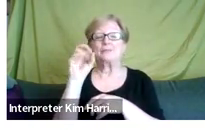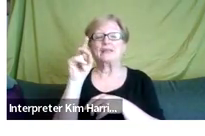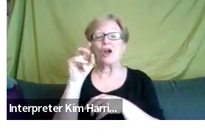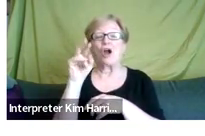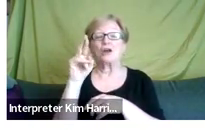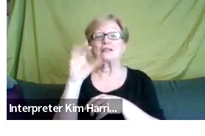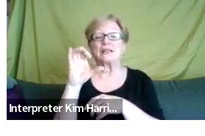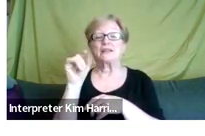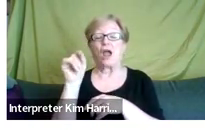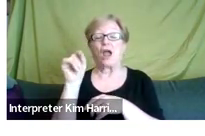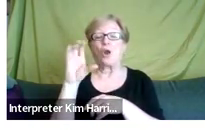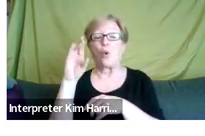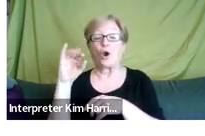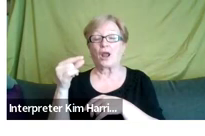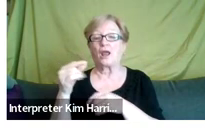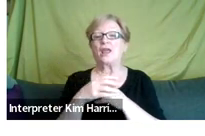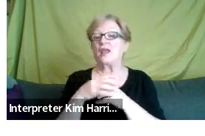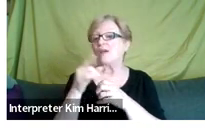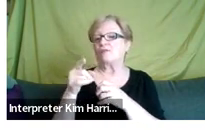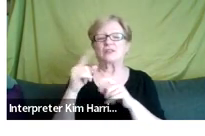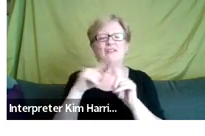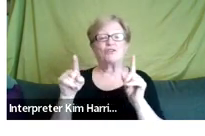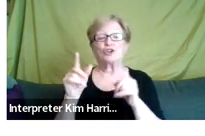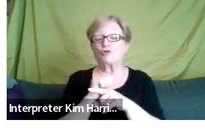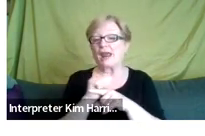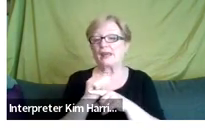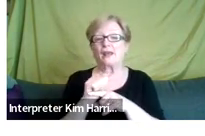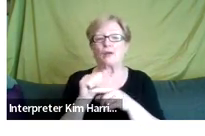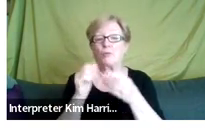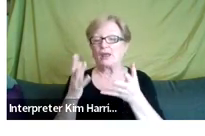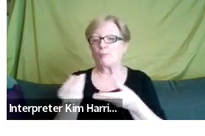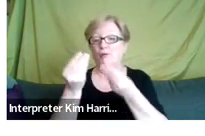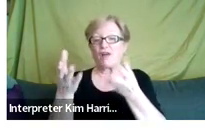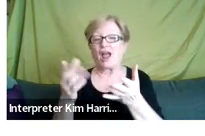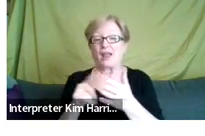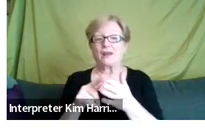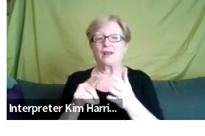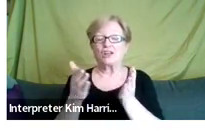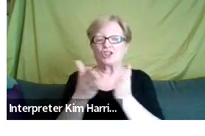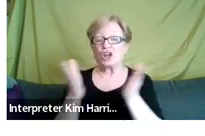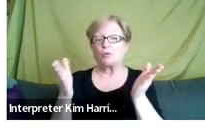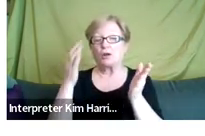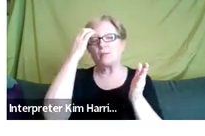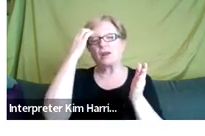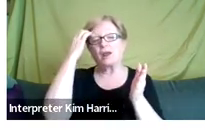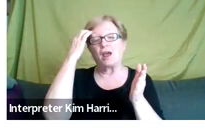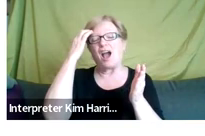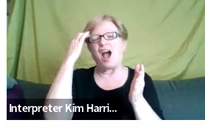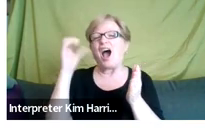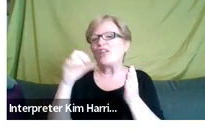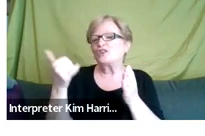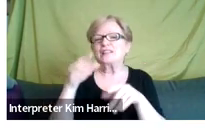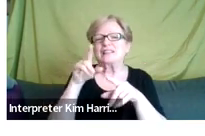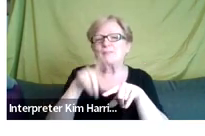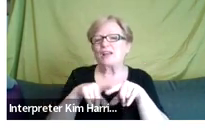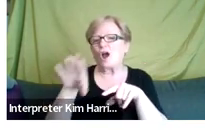a training or for more information and resources, we can also provide that too, because some of the other resources depends on the county and the area